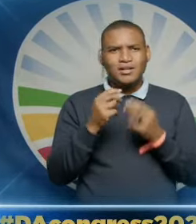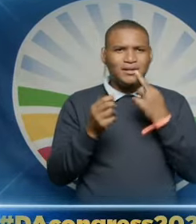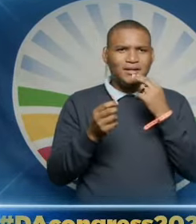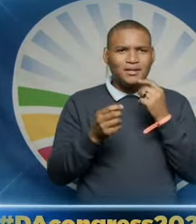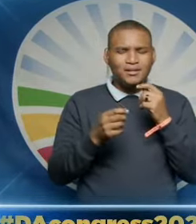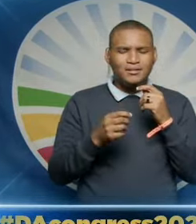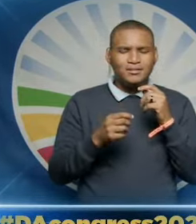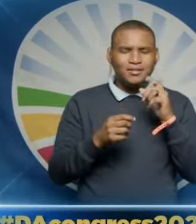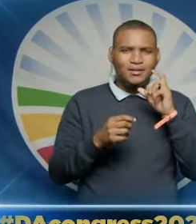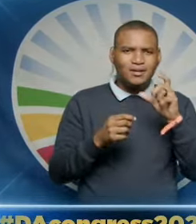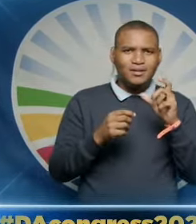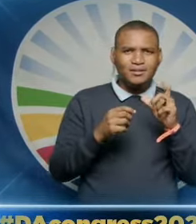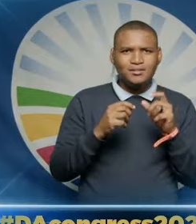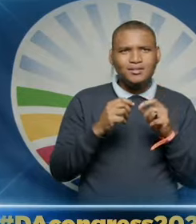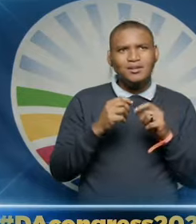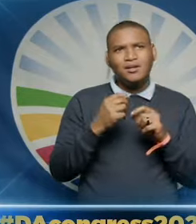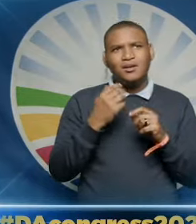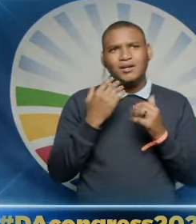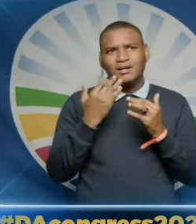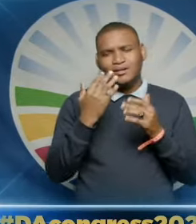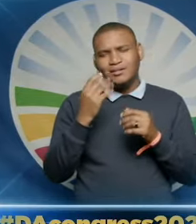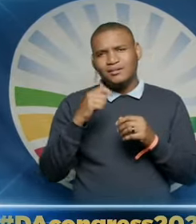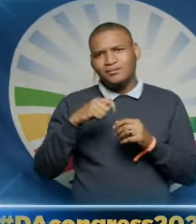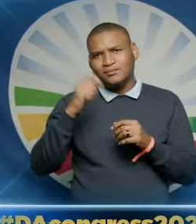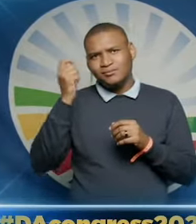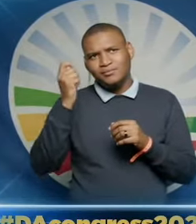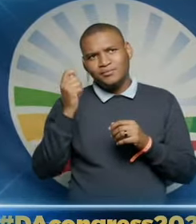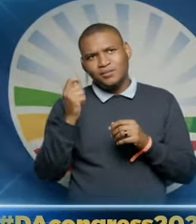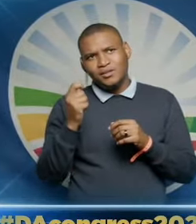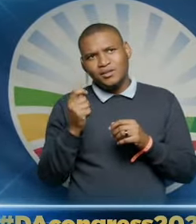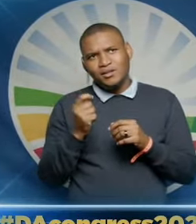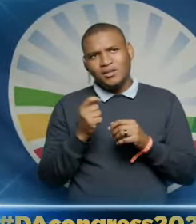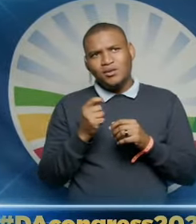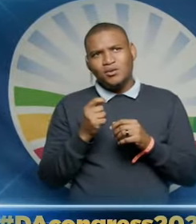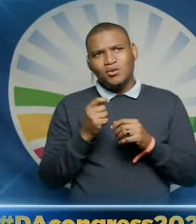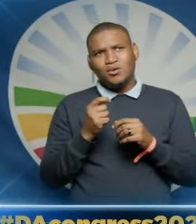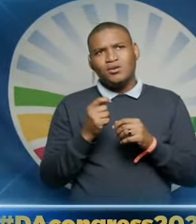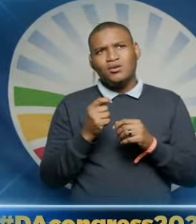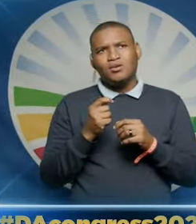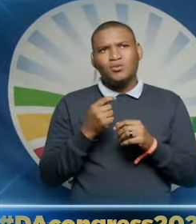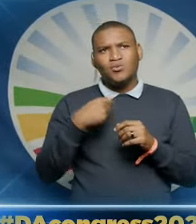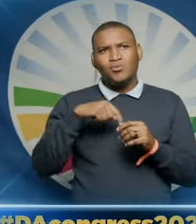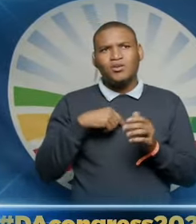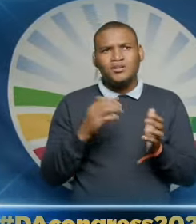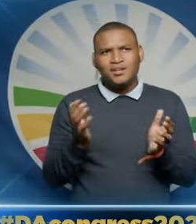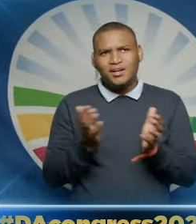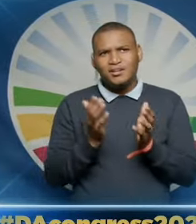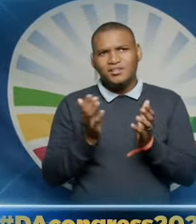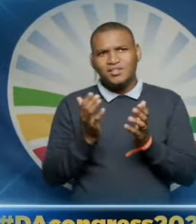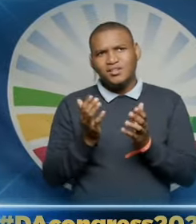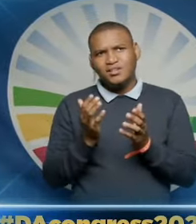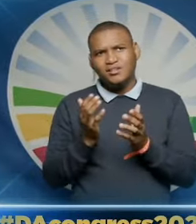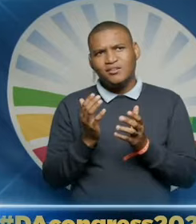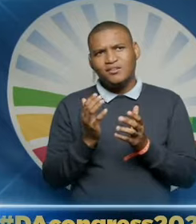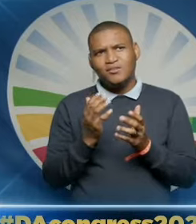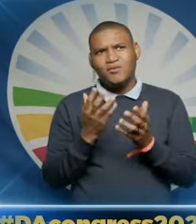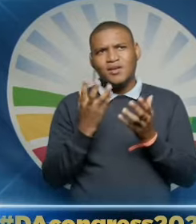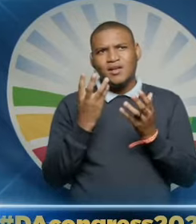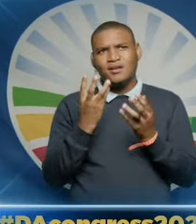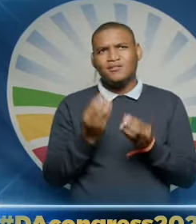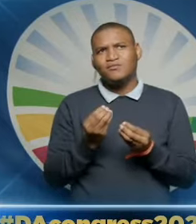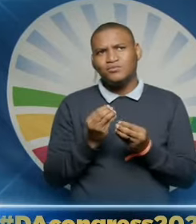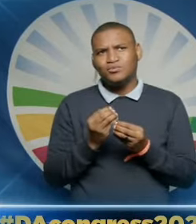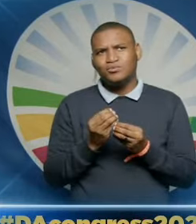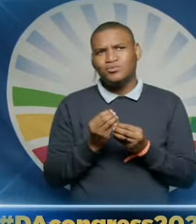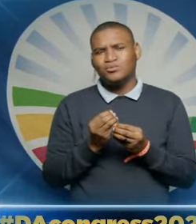green cards, depending on whether people were voting one way or the other. Yeah. And what was encouraging there was that I think we voted very